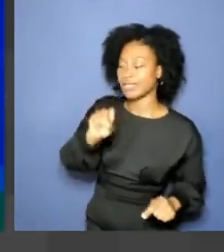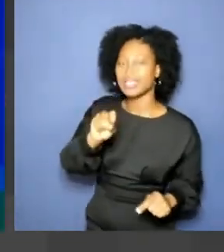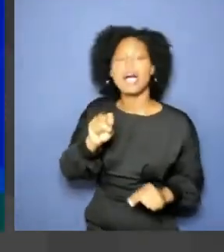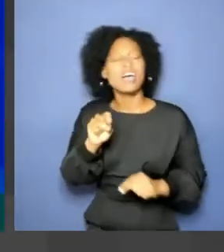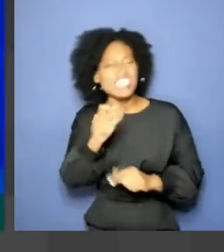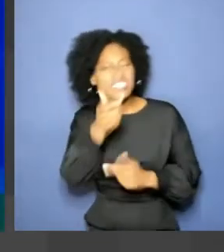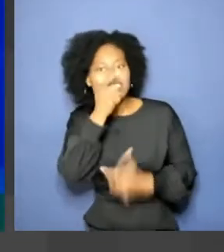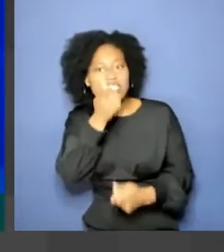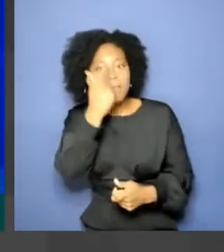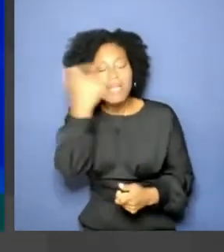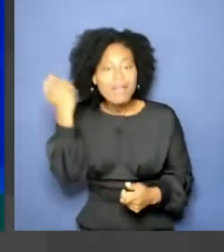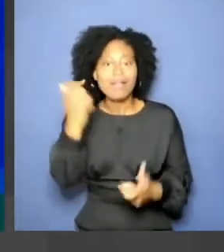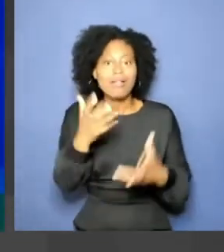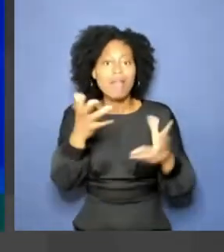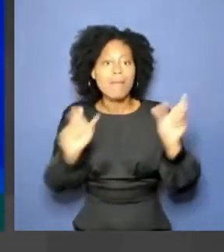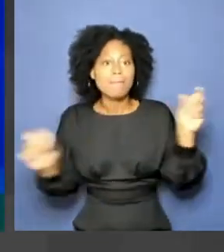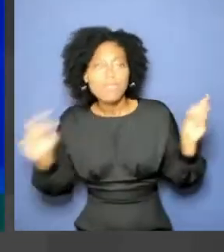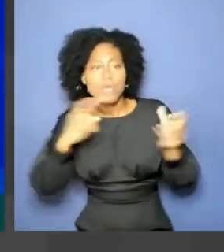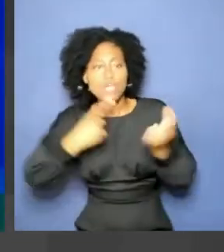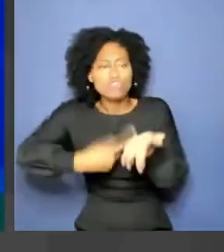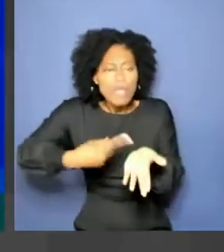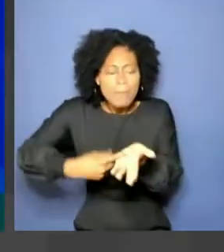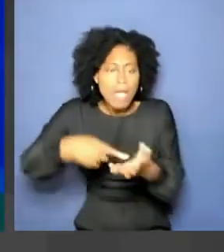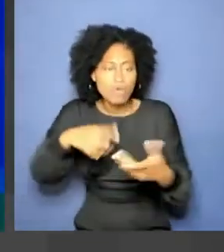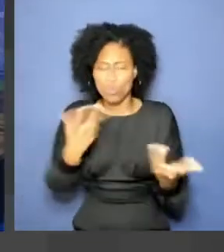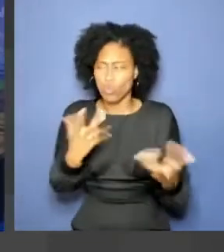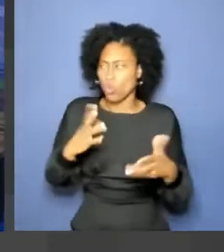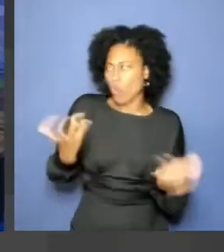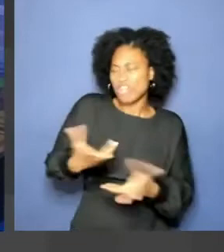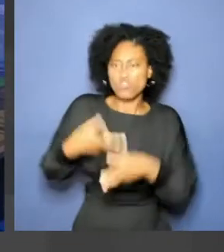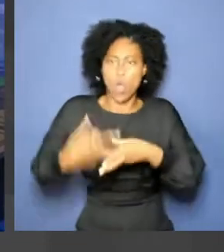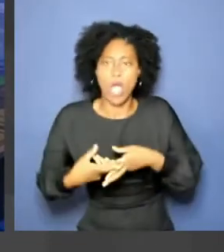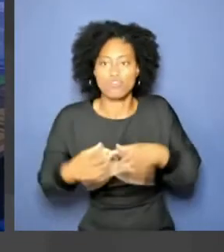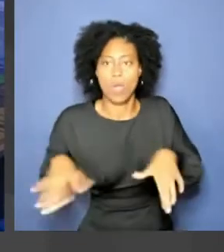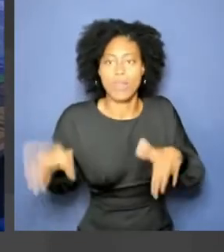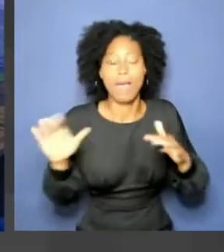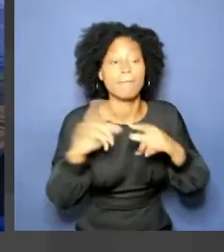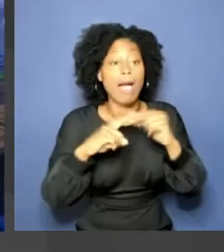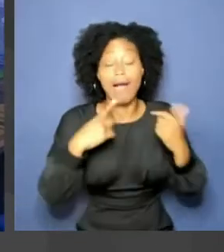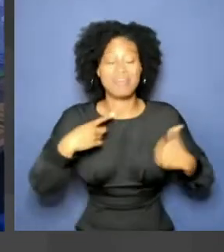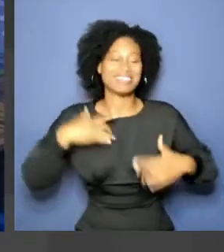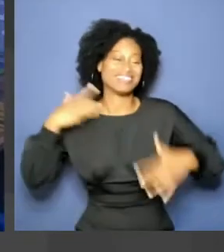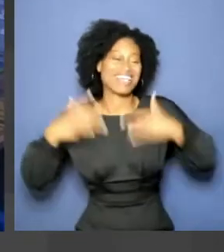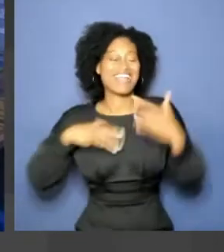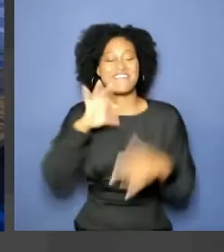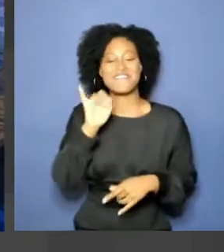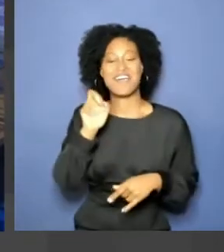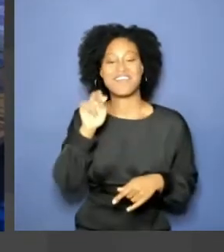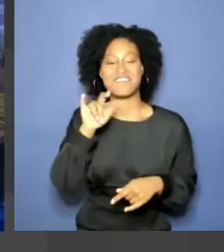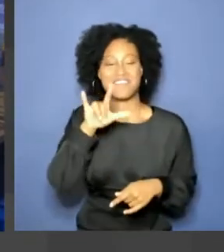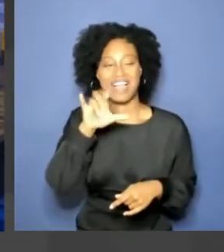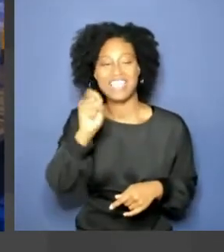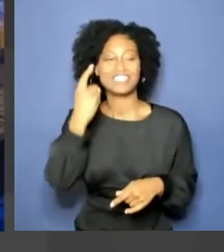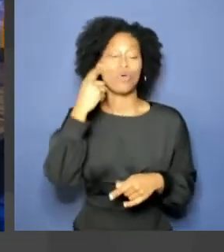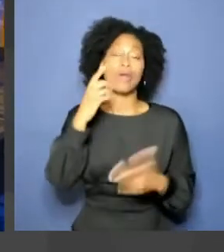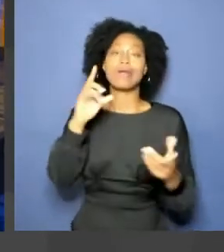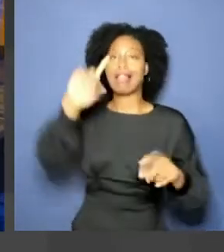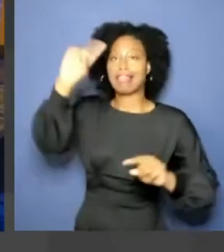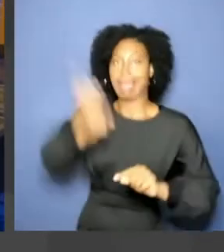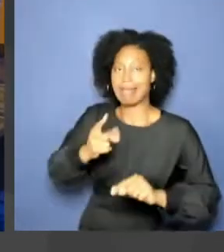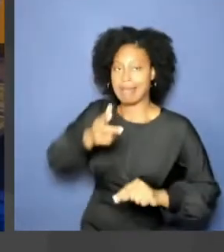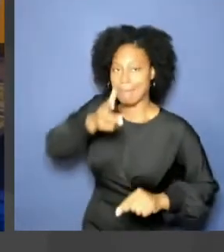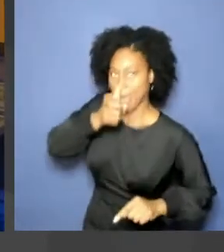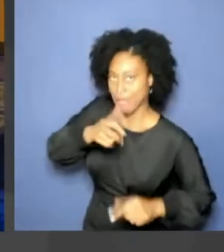a lot of people talking about what you called it growing up. But we're really excited to have fireflies or lightning bugs in the